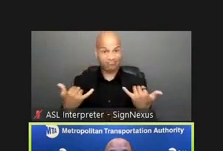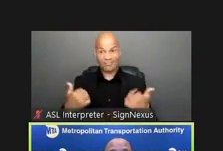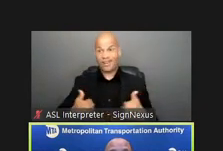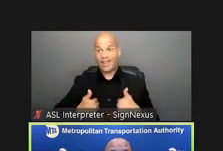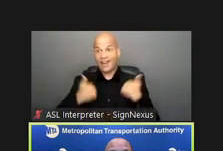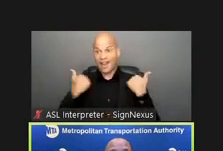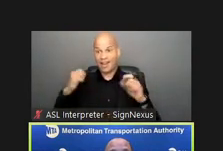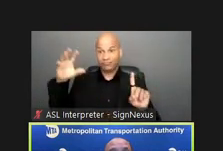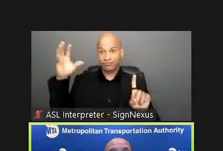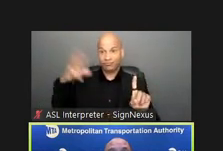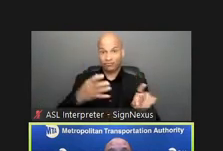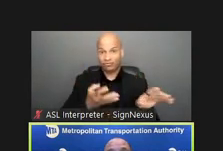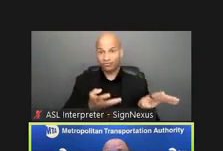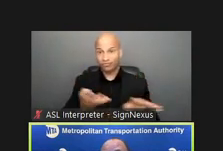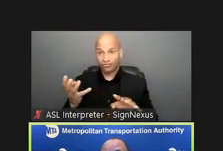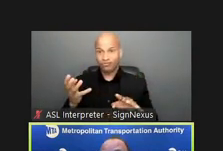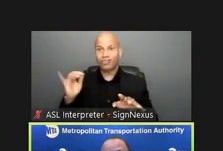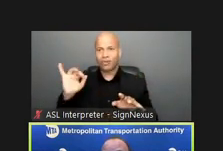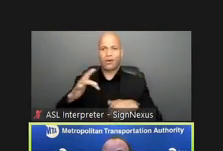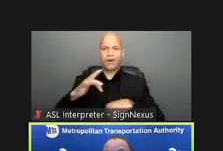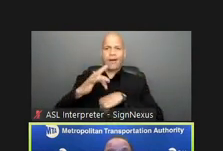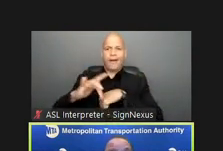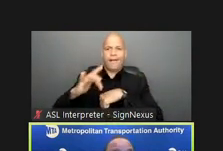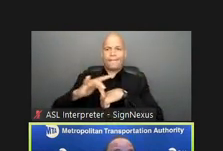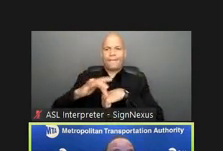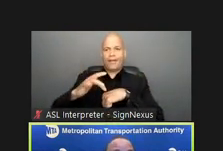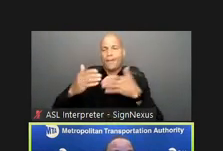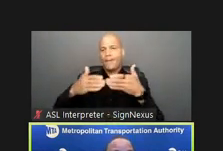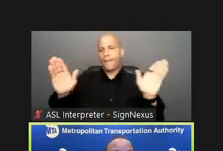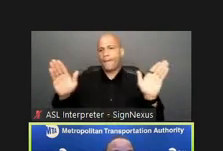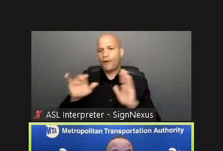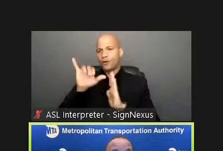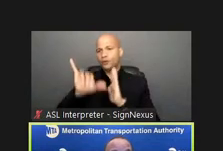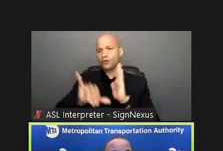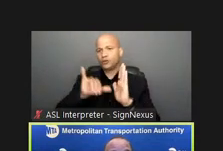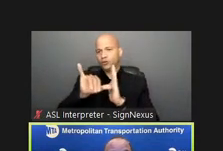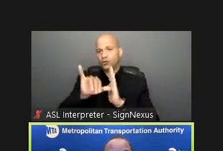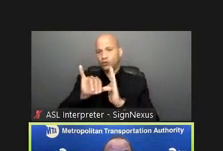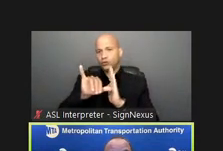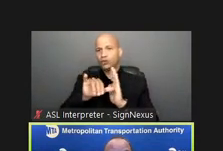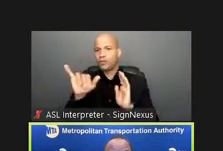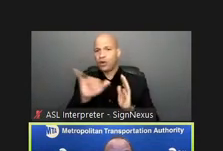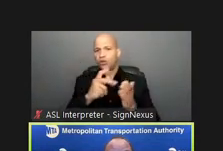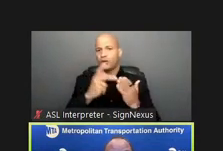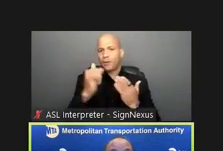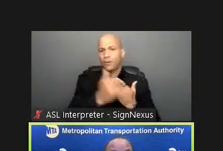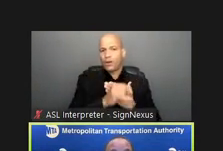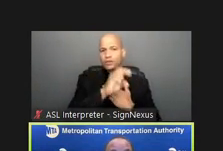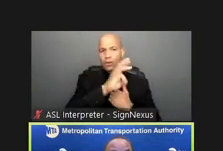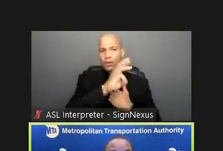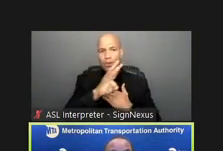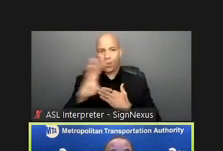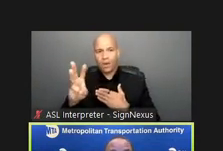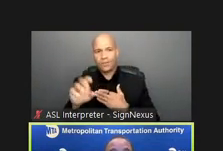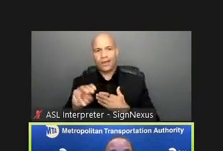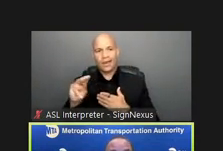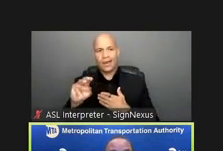recorded and will be available available publicly on our YouTube channel and on our project website at